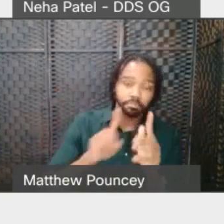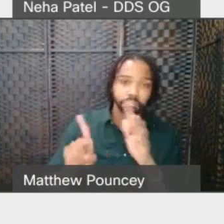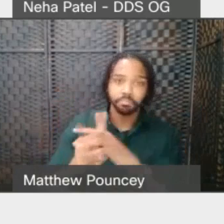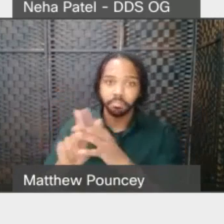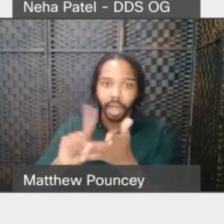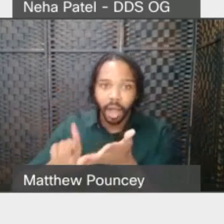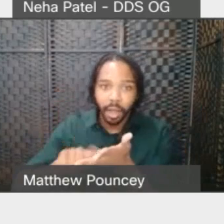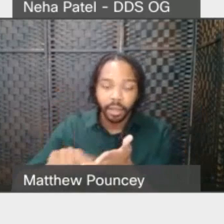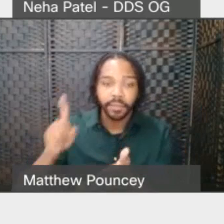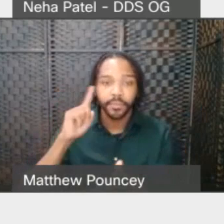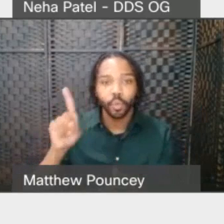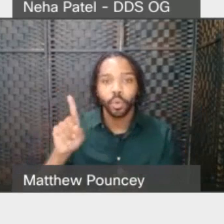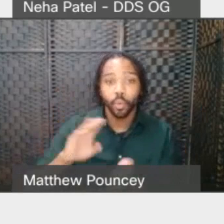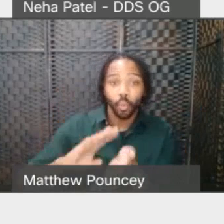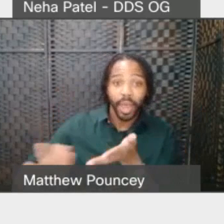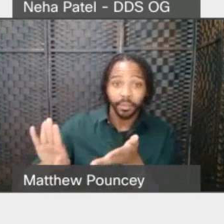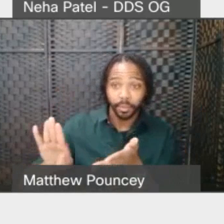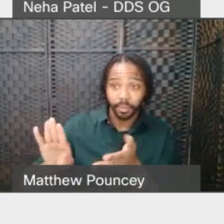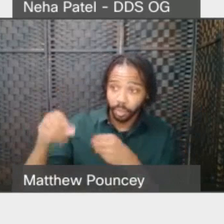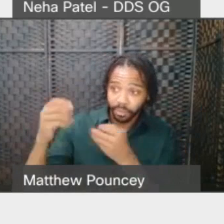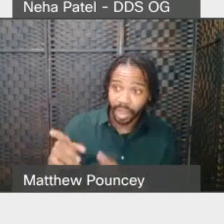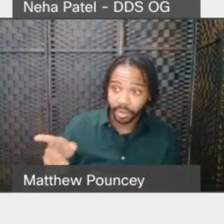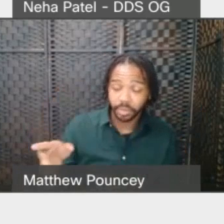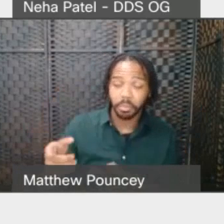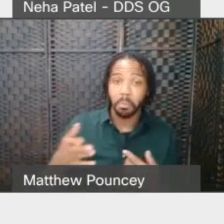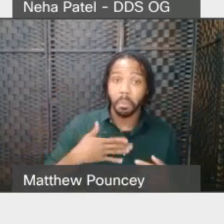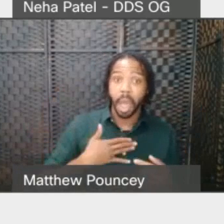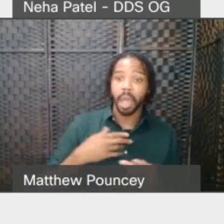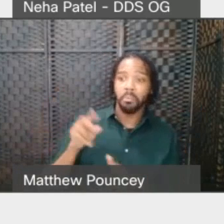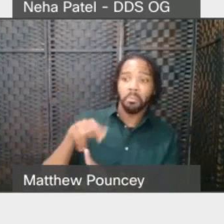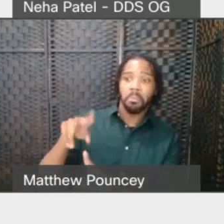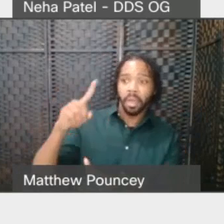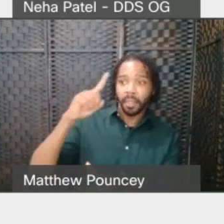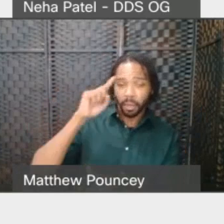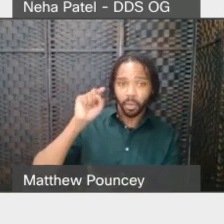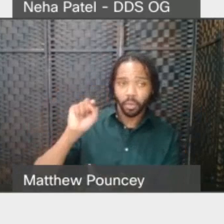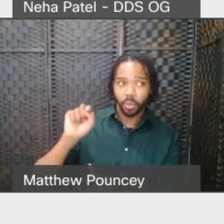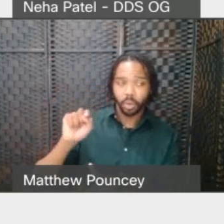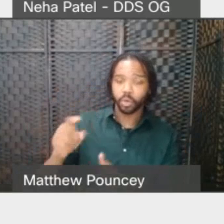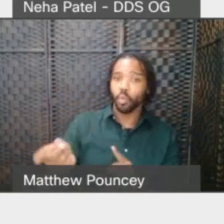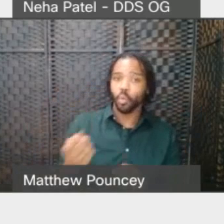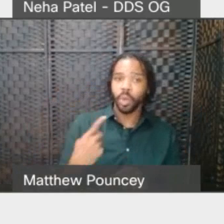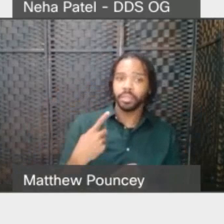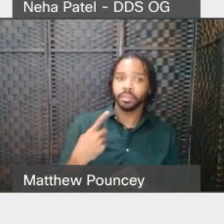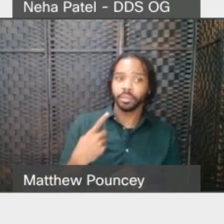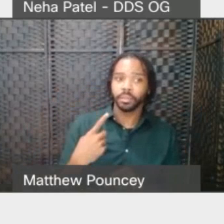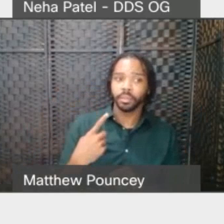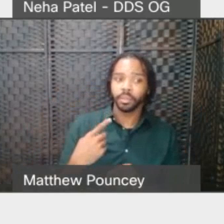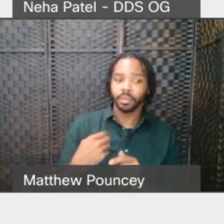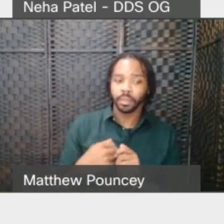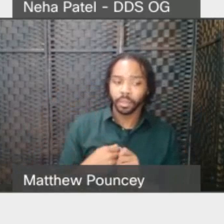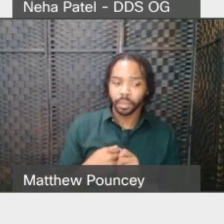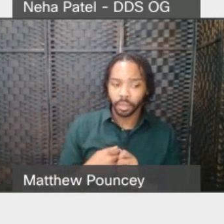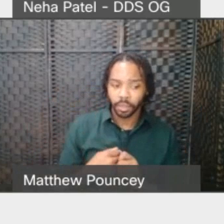I interpreted that question to mean that that person, the questioner, was interpreting the regs